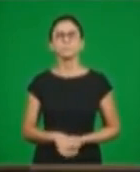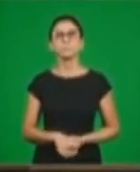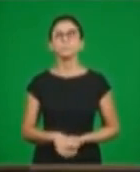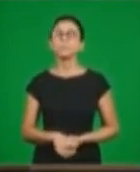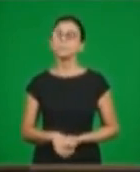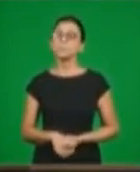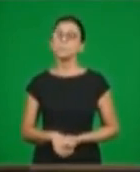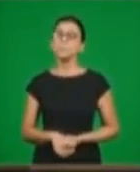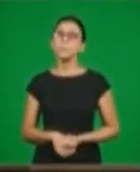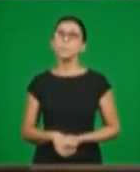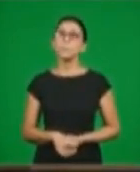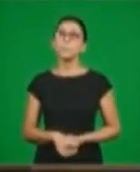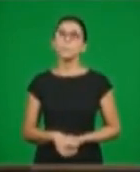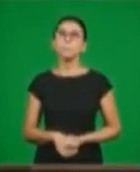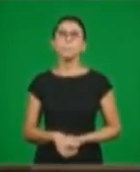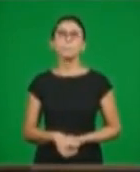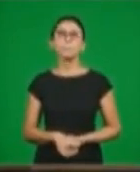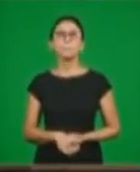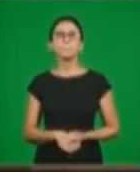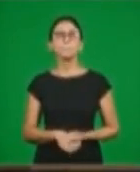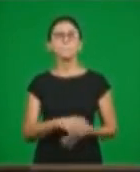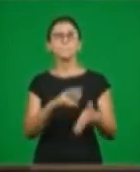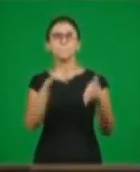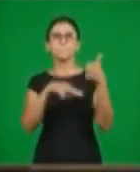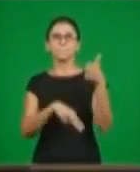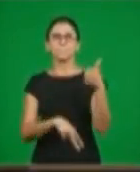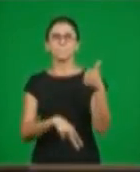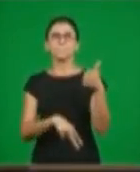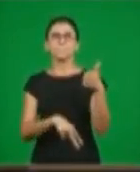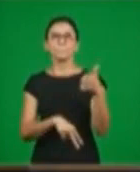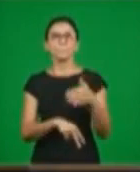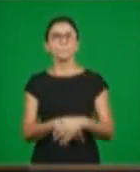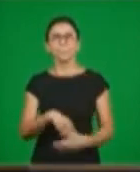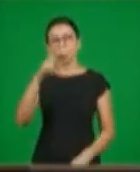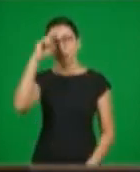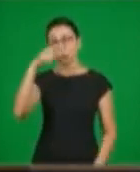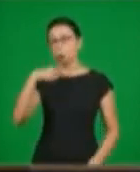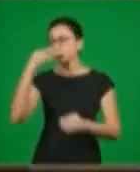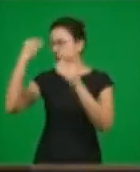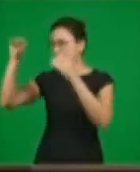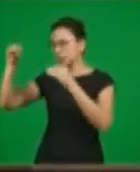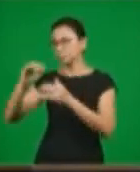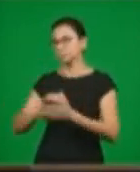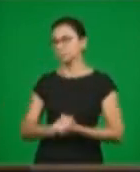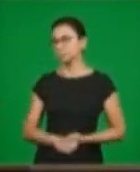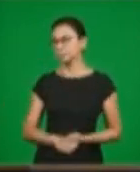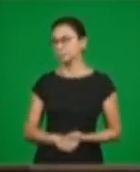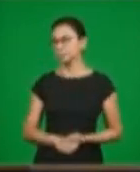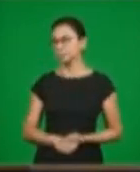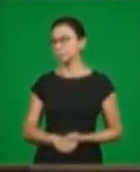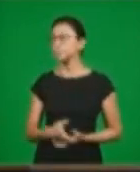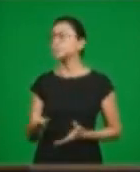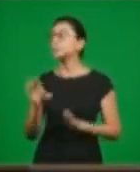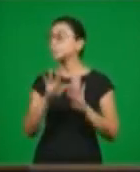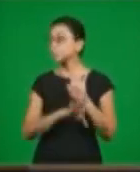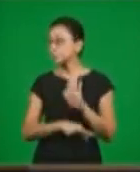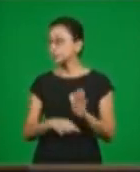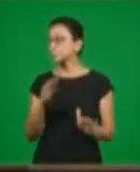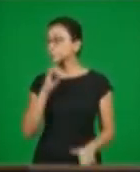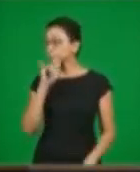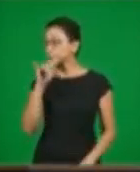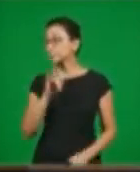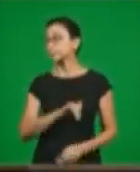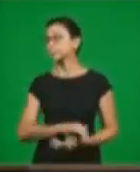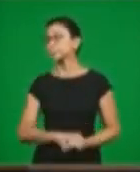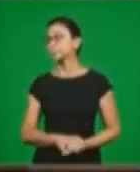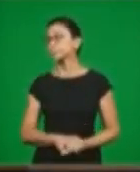Alright? So, read the verse, Nehemiah 17 to 22. I didn't ask you to put this in here. I